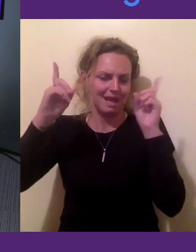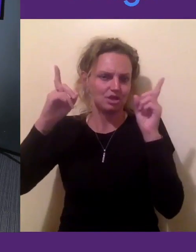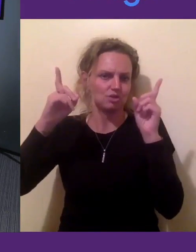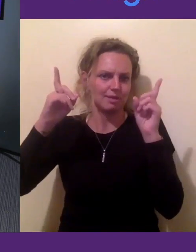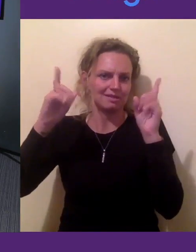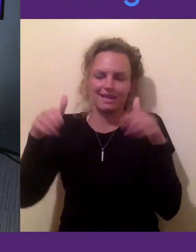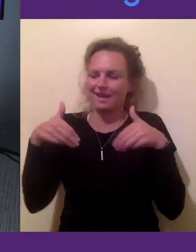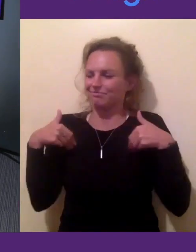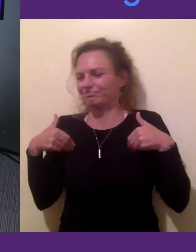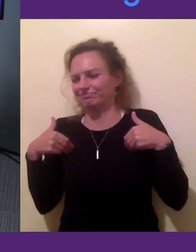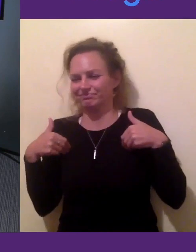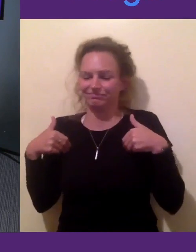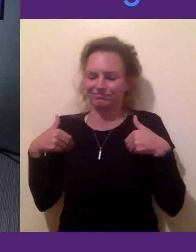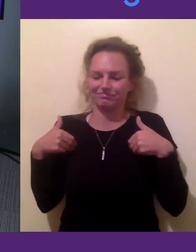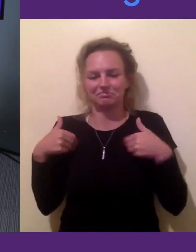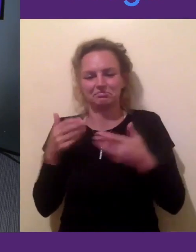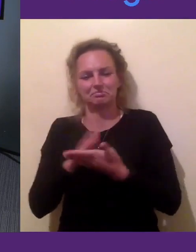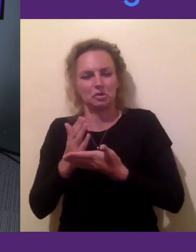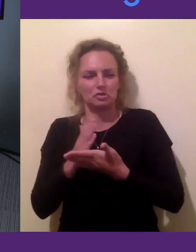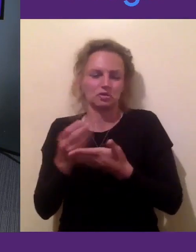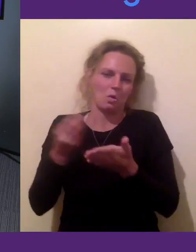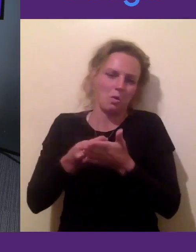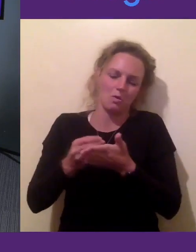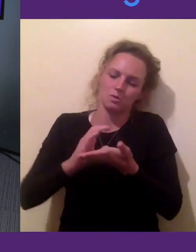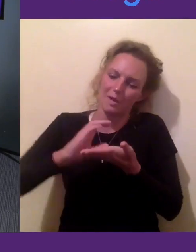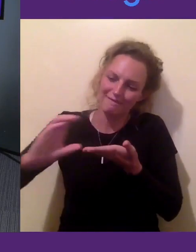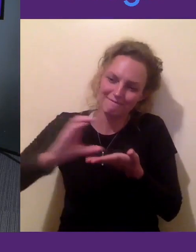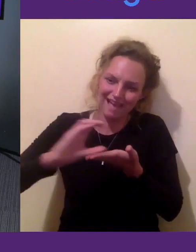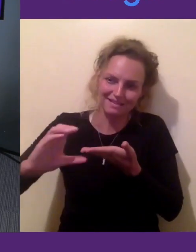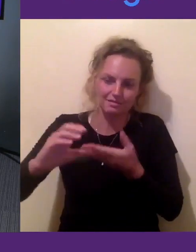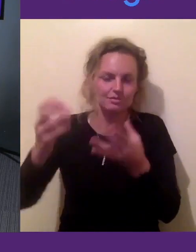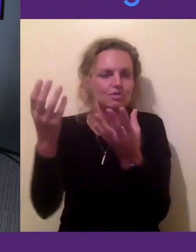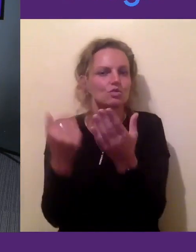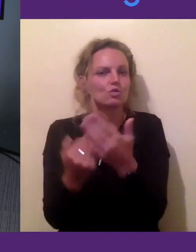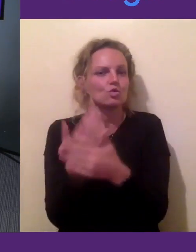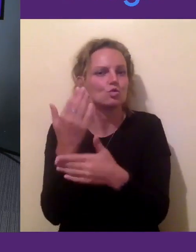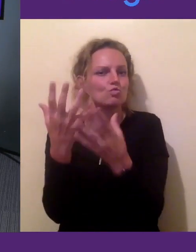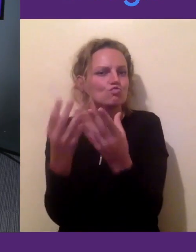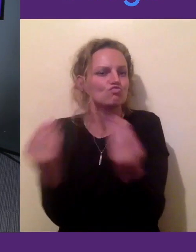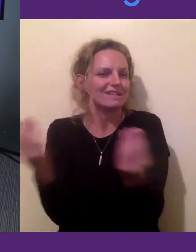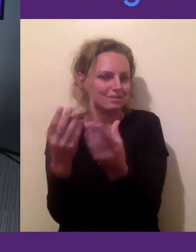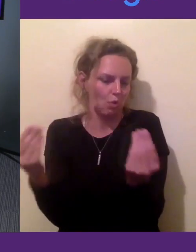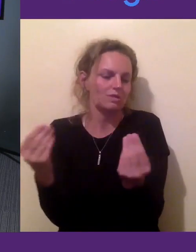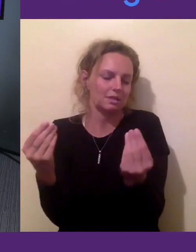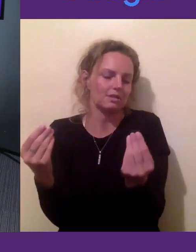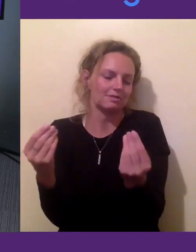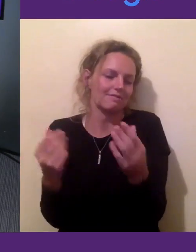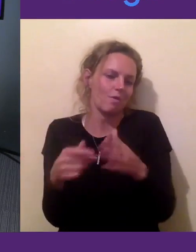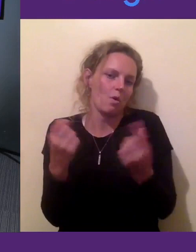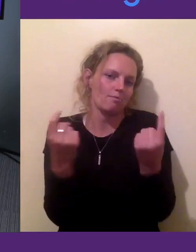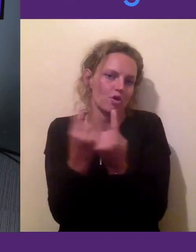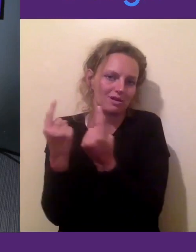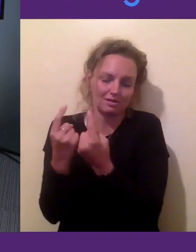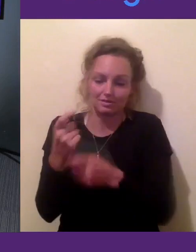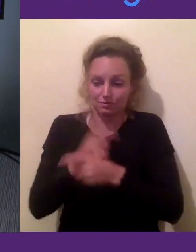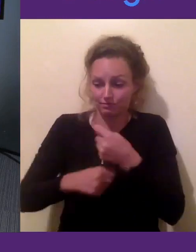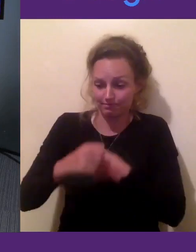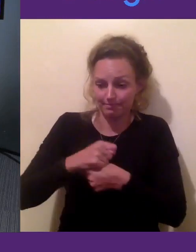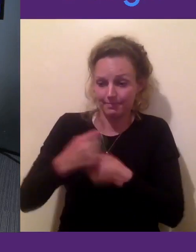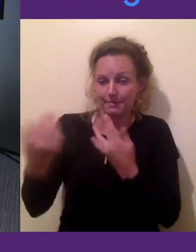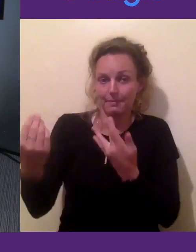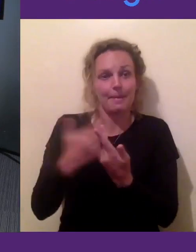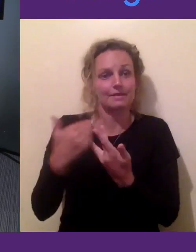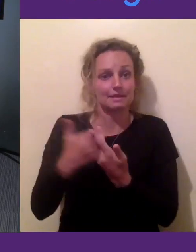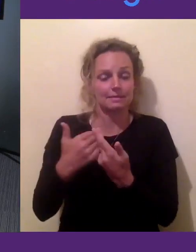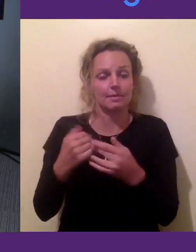everyone has been in that position. So who wants to come in on that? My advice would be to get in